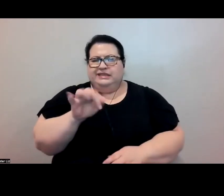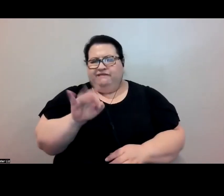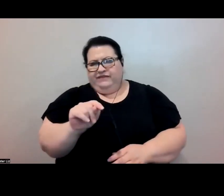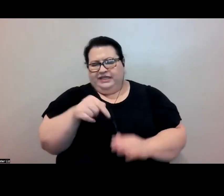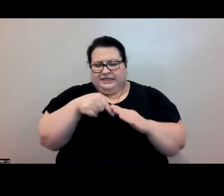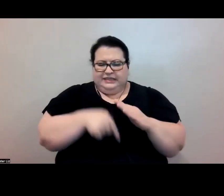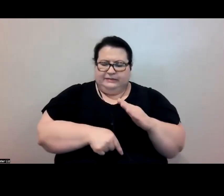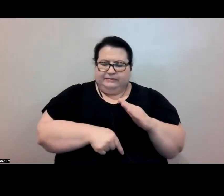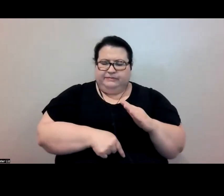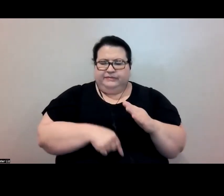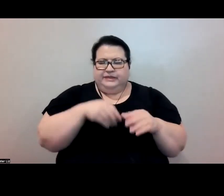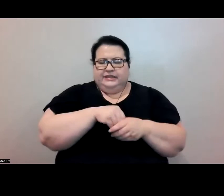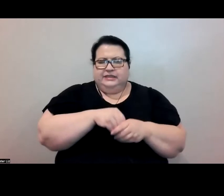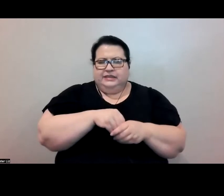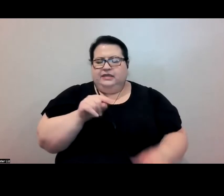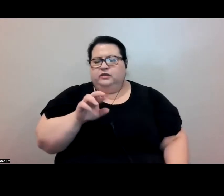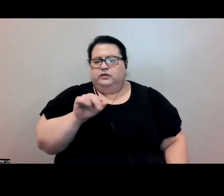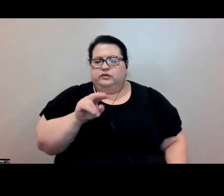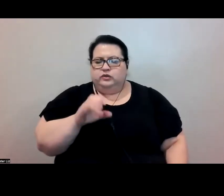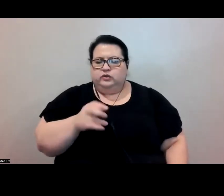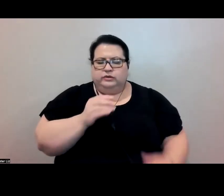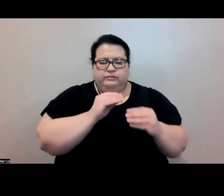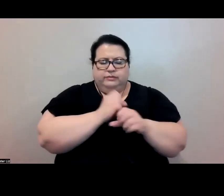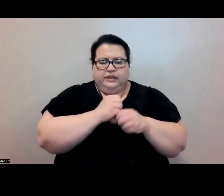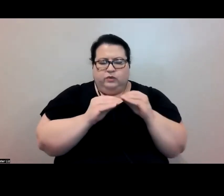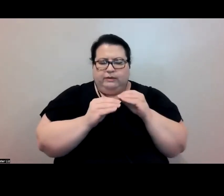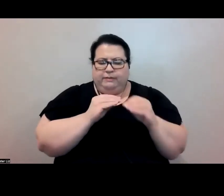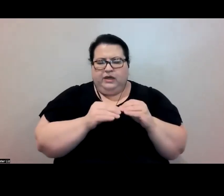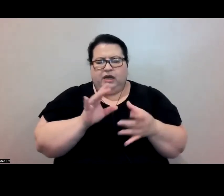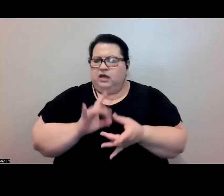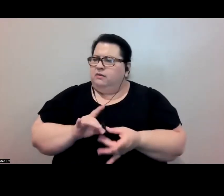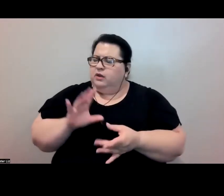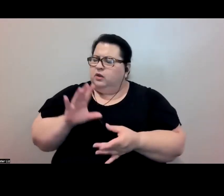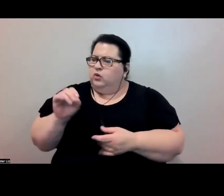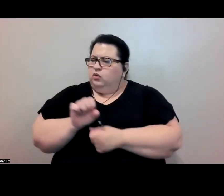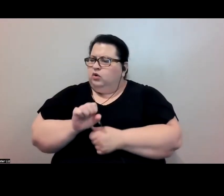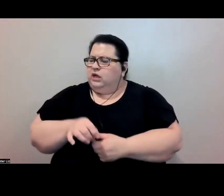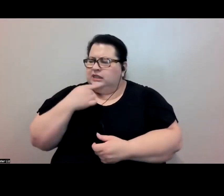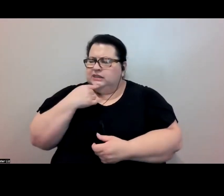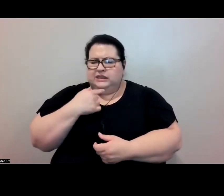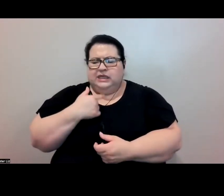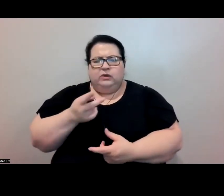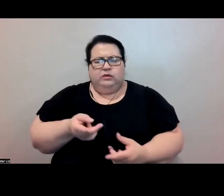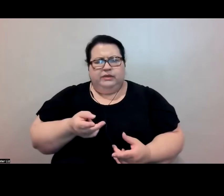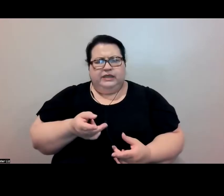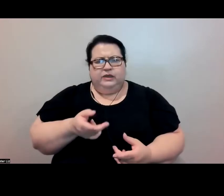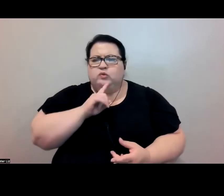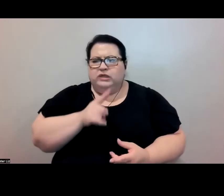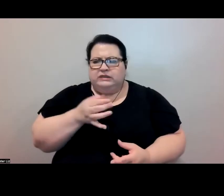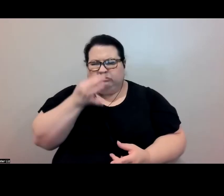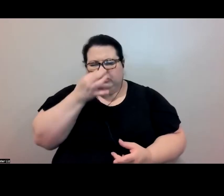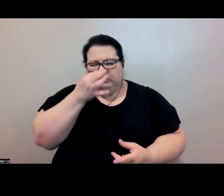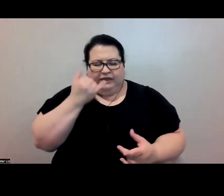deep inside a trench making that repair. And I made a comment to my coworker. I said, it would really stink if we had an earthquake right